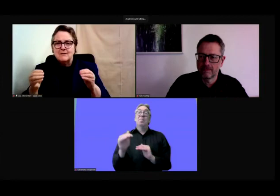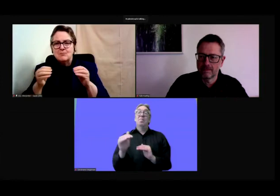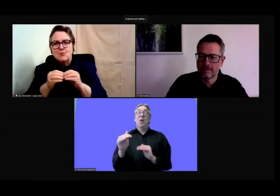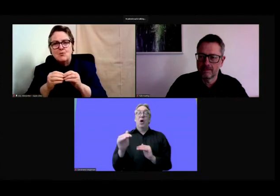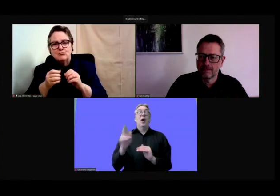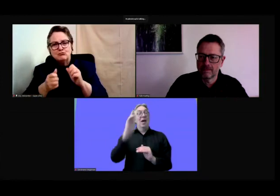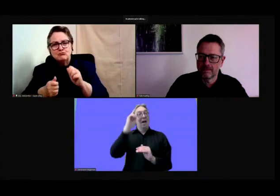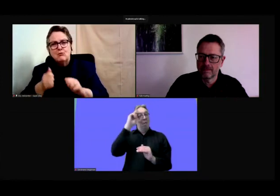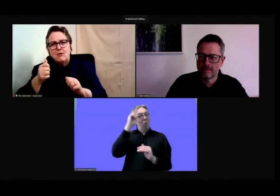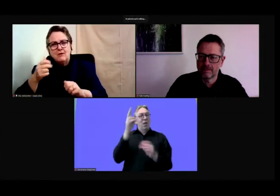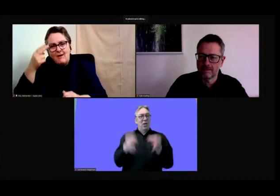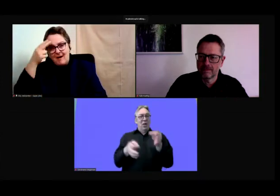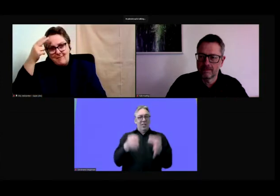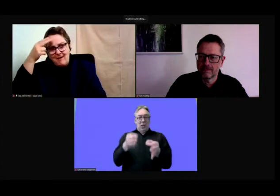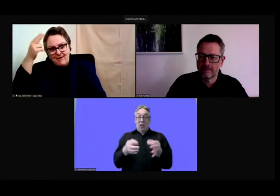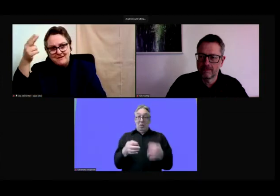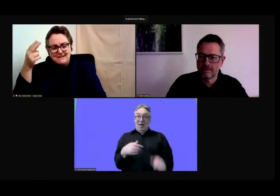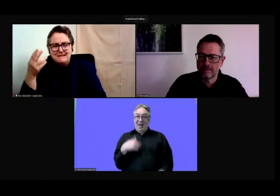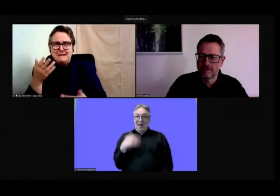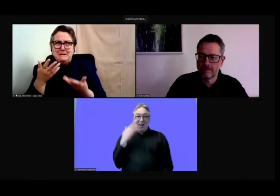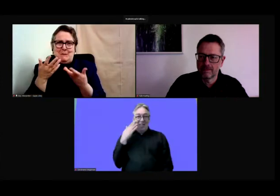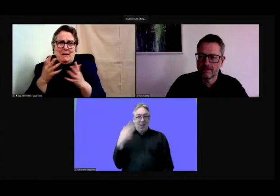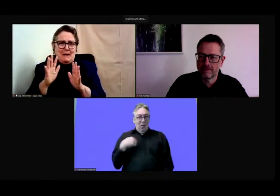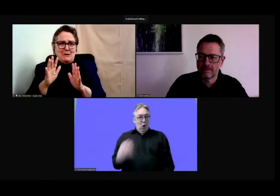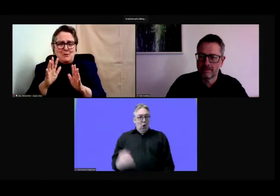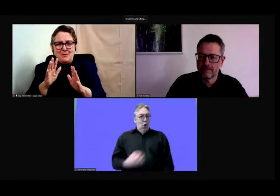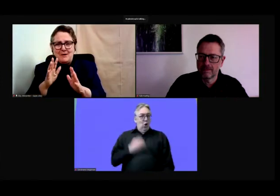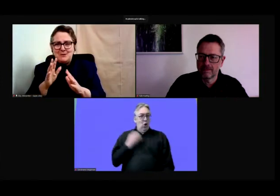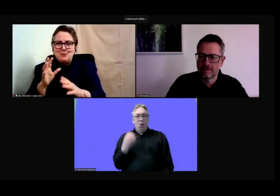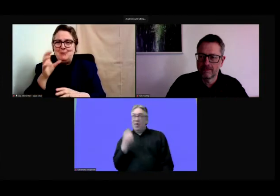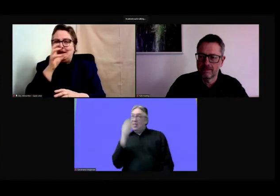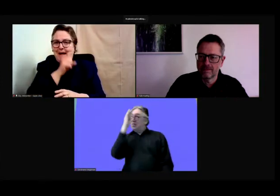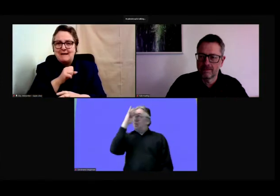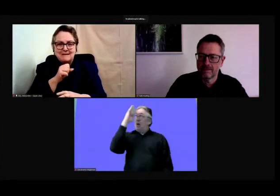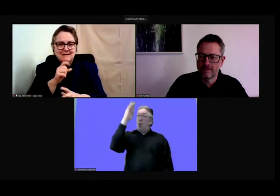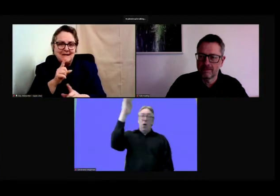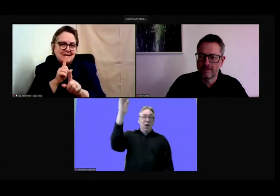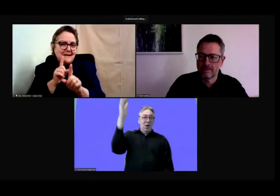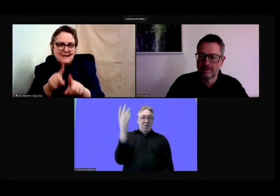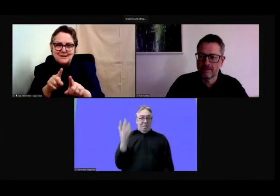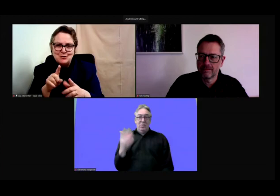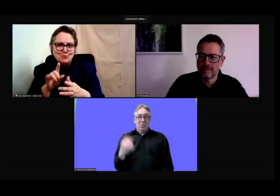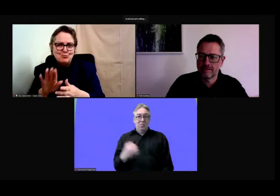sure whether I'm so much wanted to speculate what this would look like.